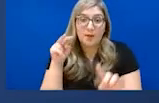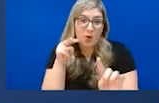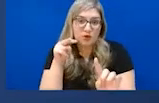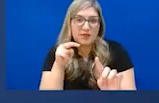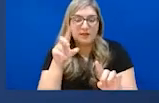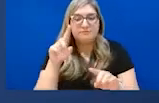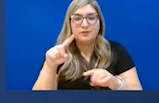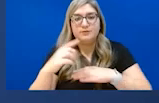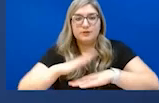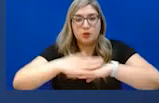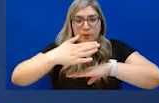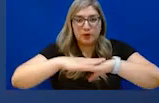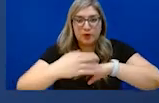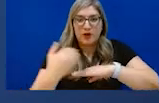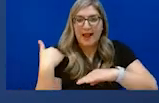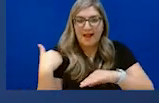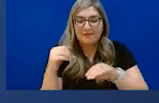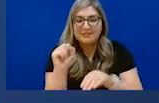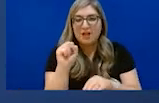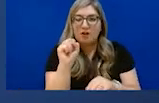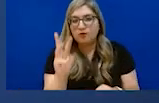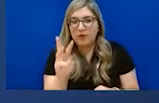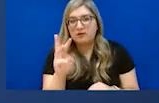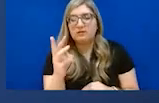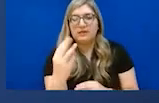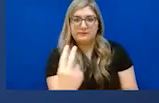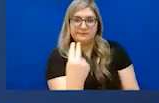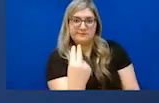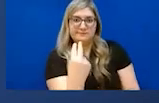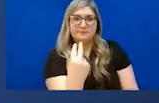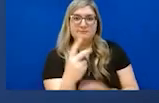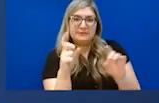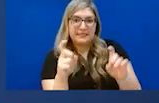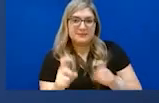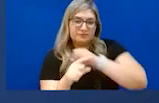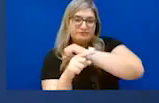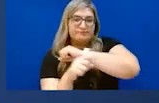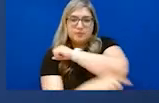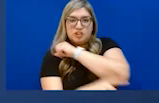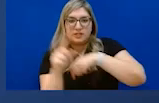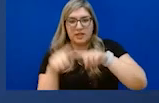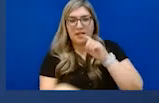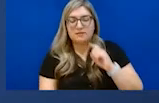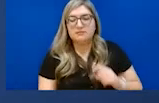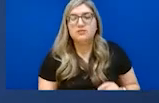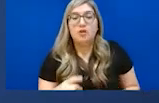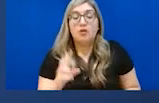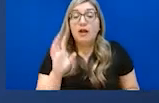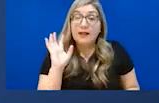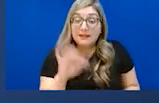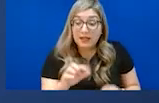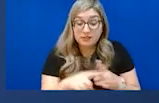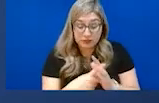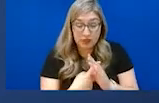faculty have. This was adopted way back in 2015 because it was